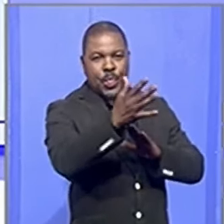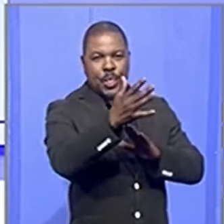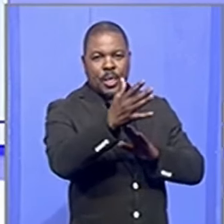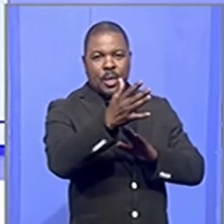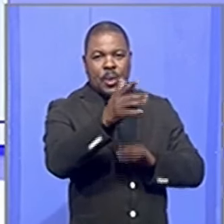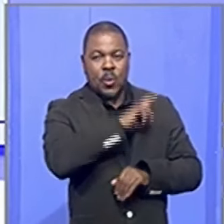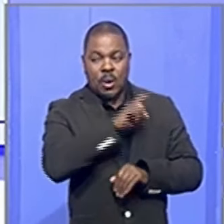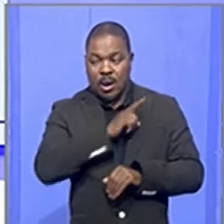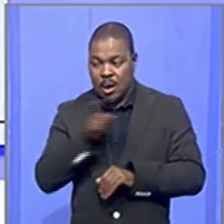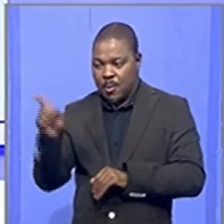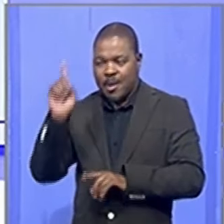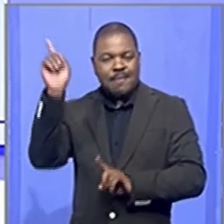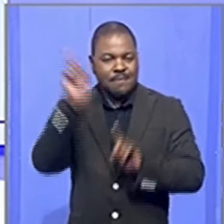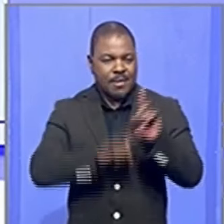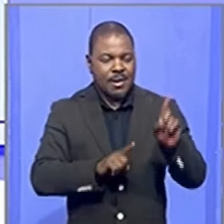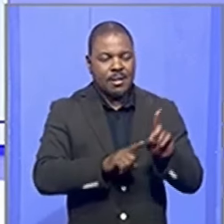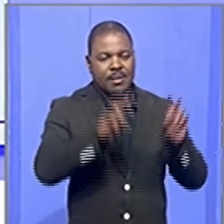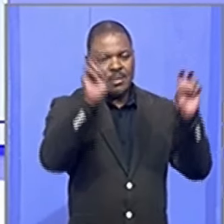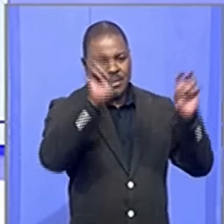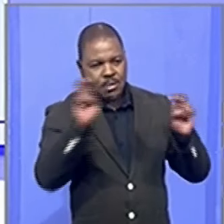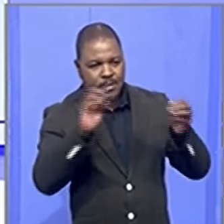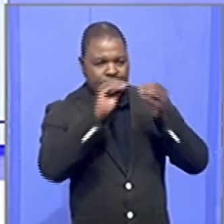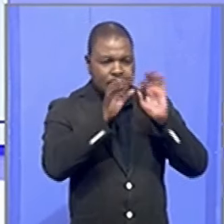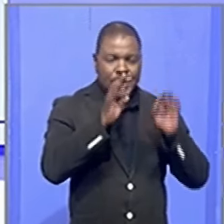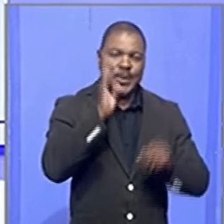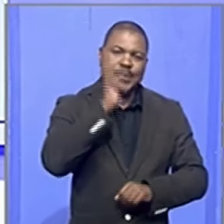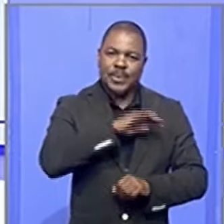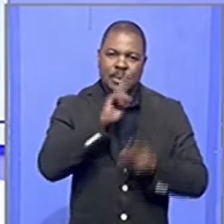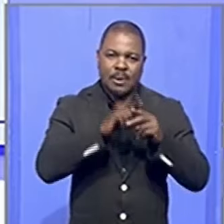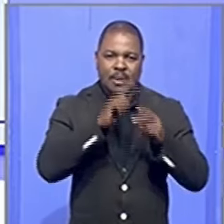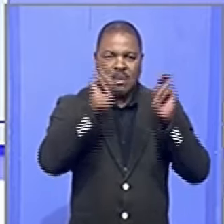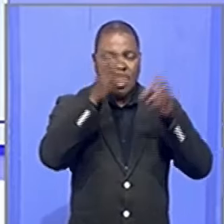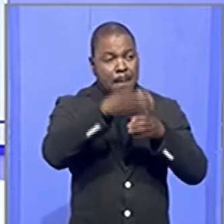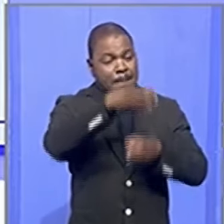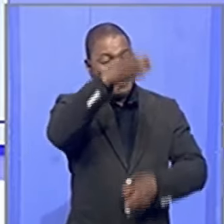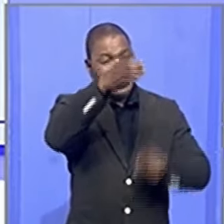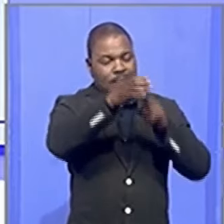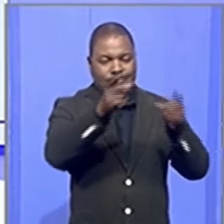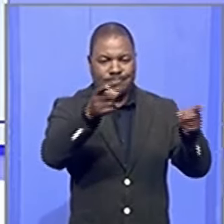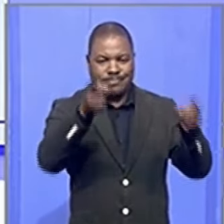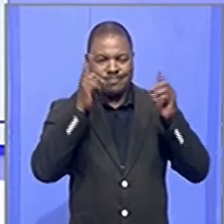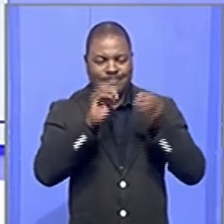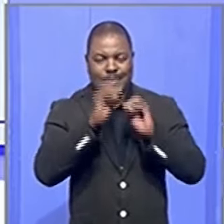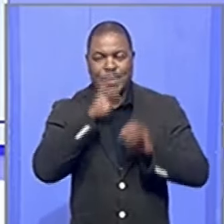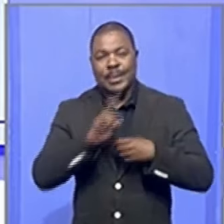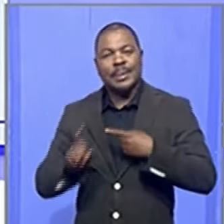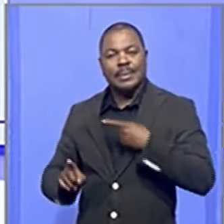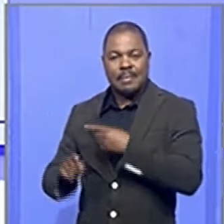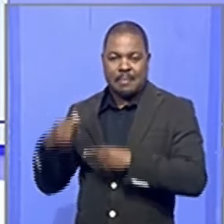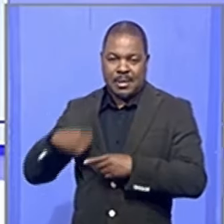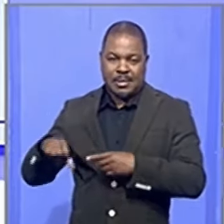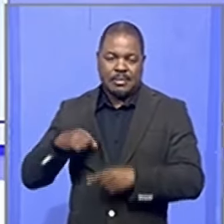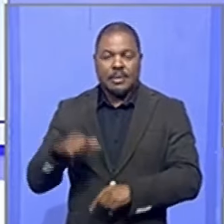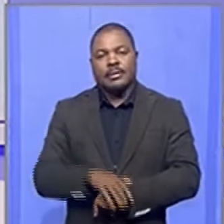morago go palelwa ke go lokiša mananeo go parara motlagase le pala ya motlagase yeo e bego e le kotsi go badudi.